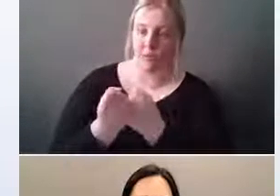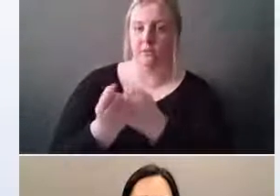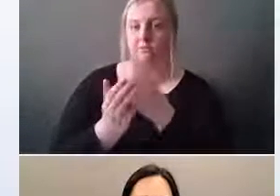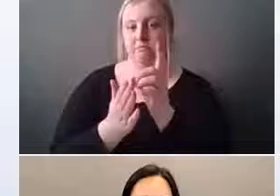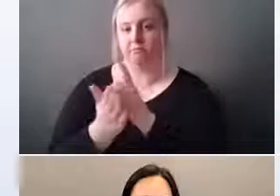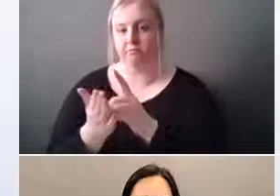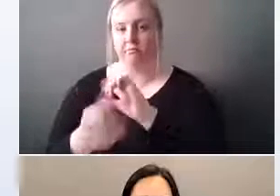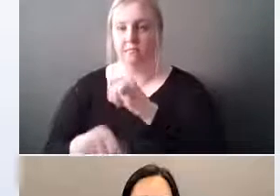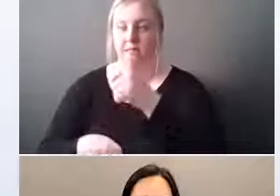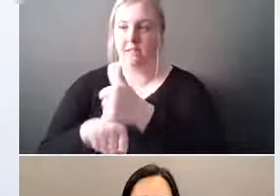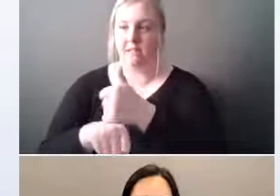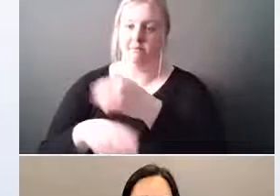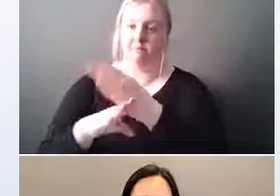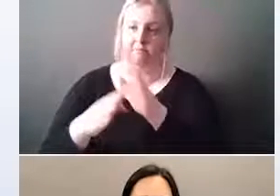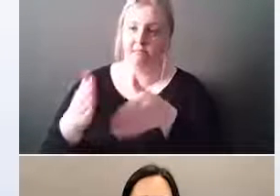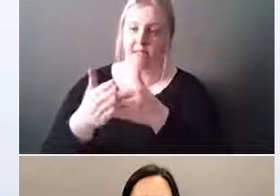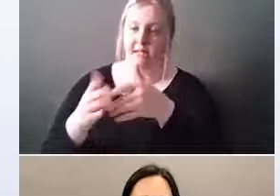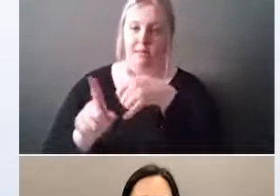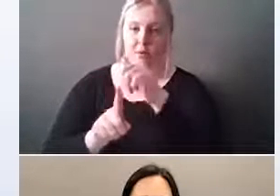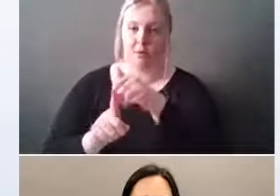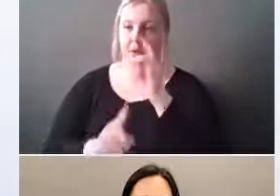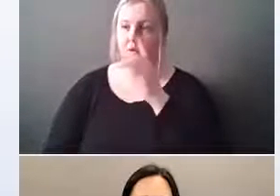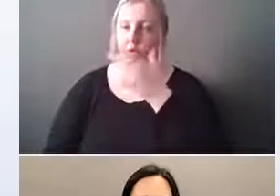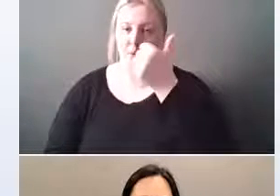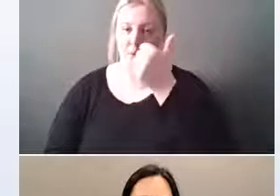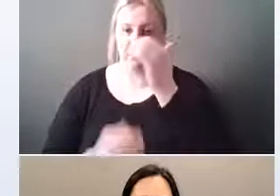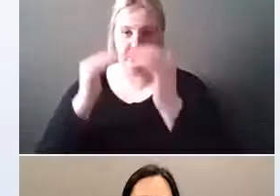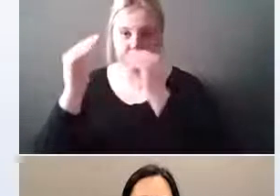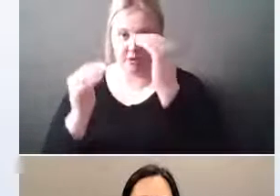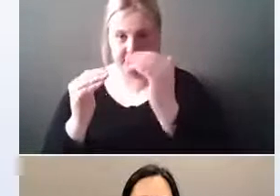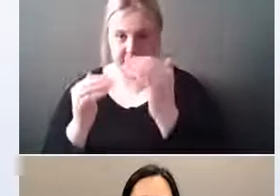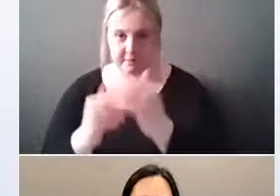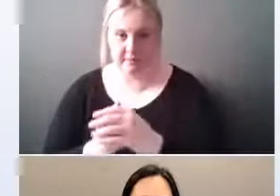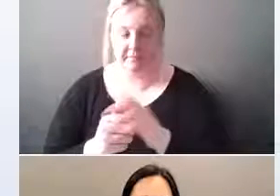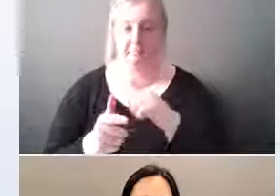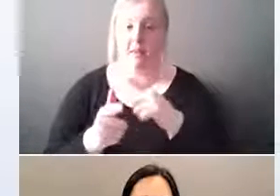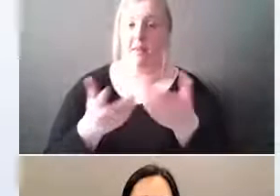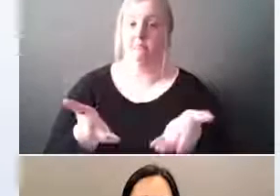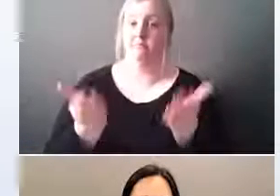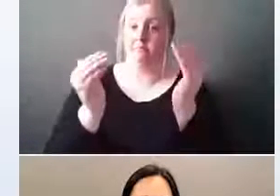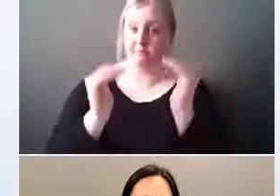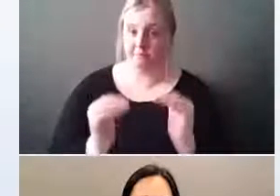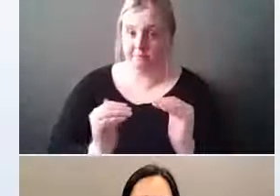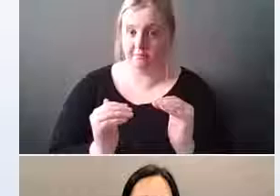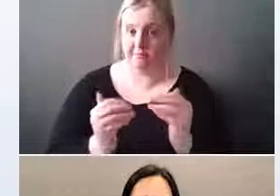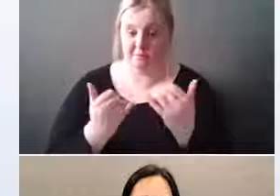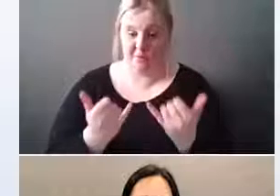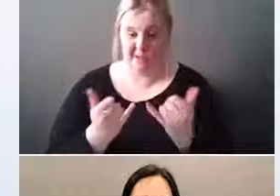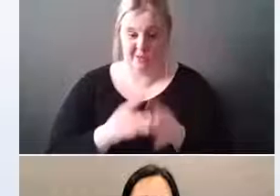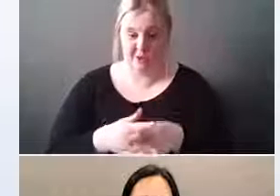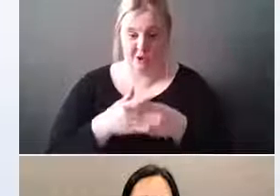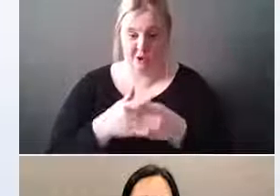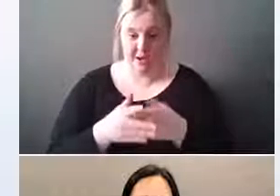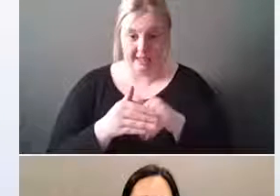anti-bullying initiatives with older adults. Further, the next phase, which we're entering into